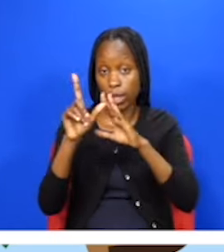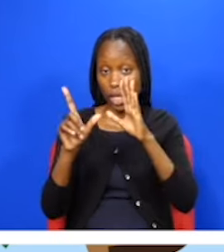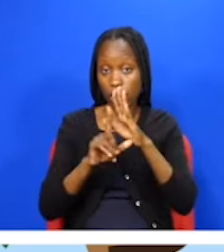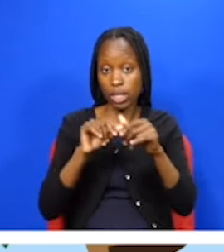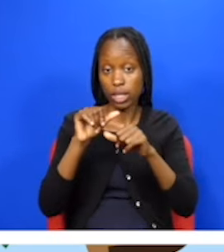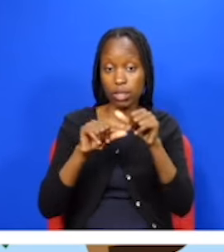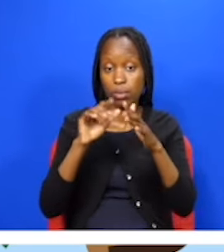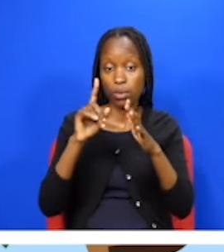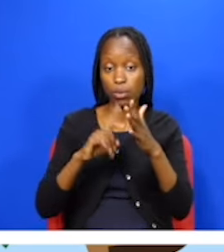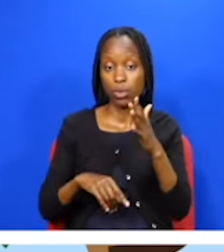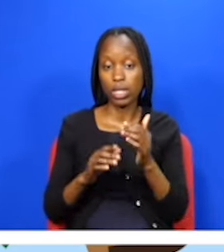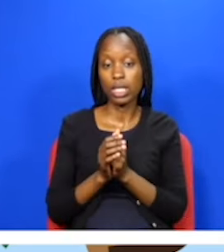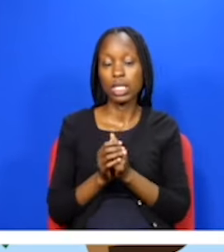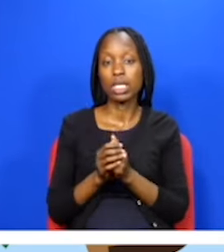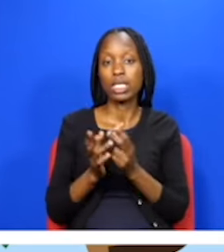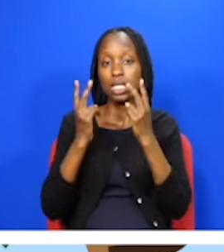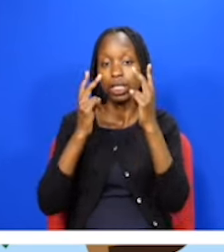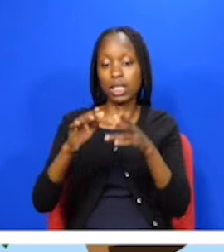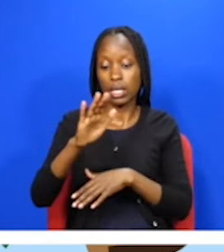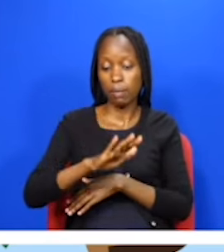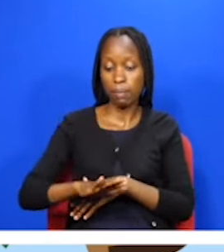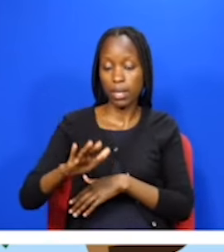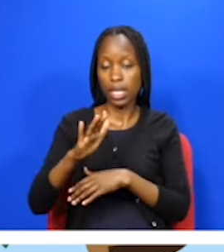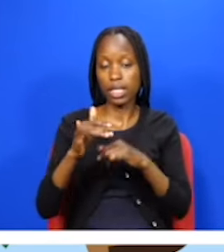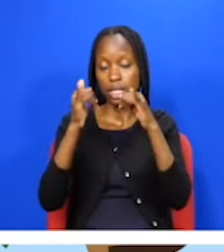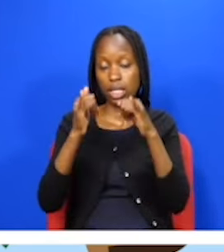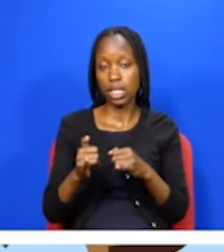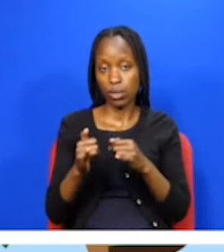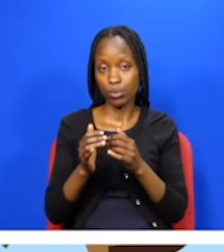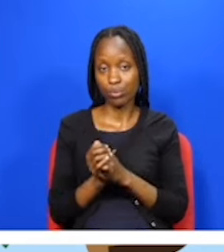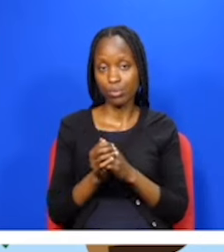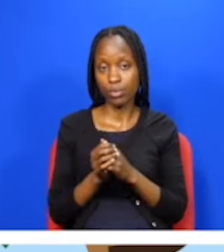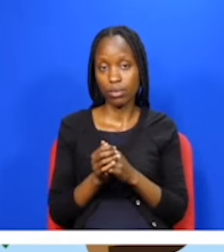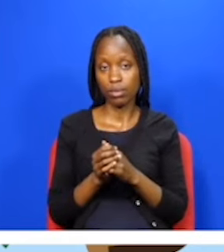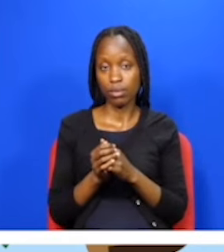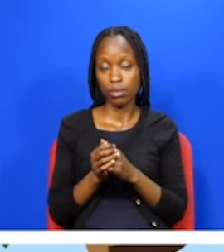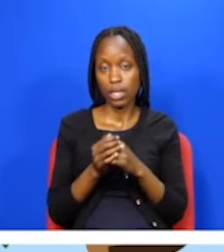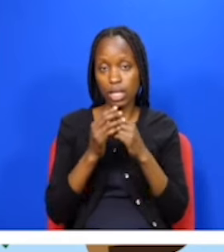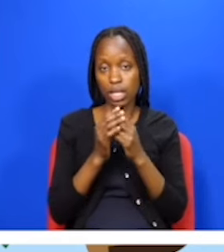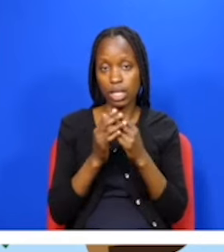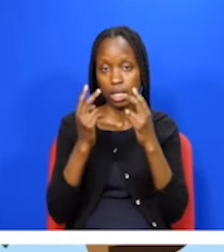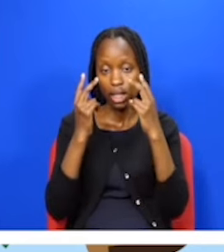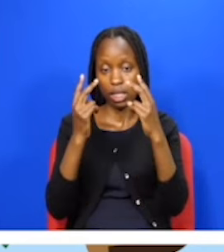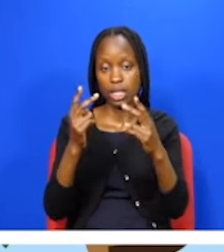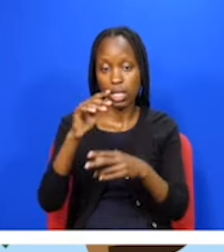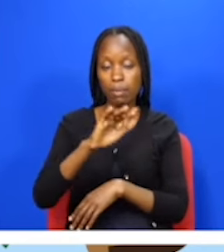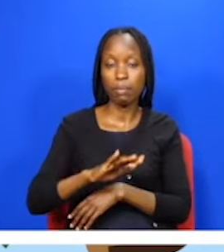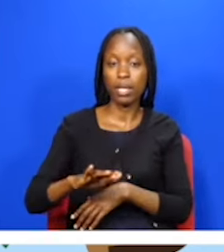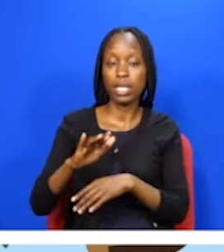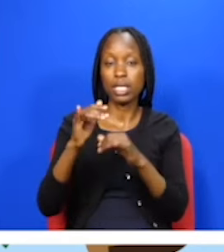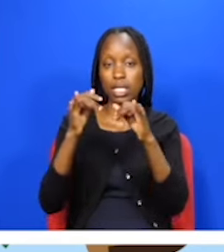about seeing. Let's all say together, seeing. Seeing what?